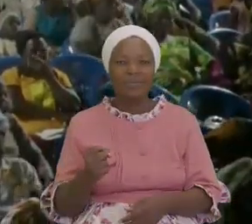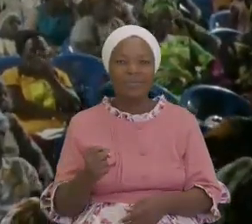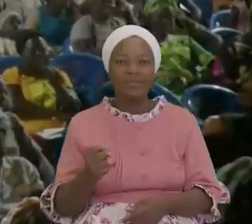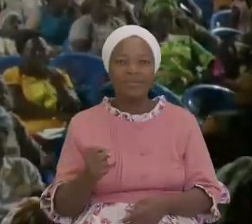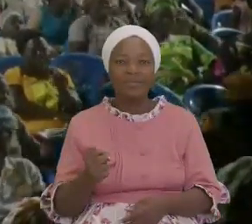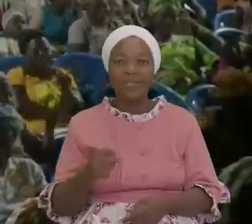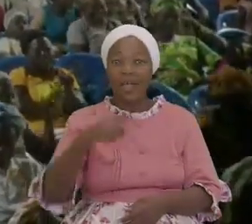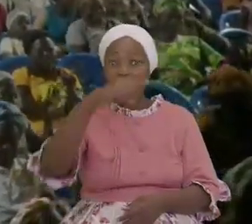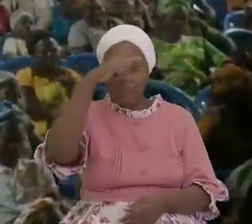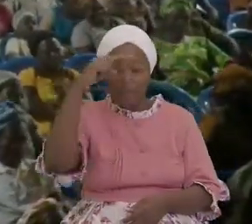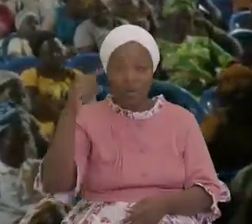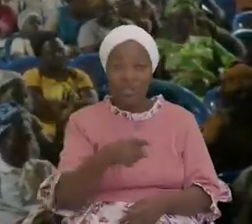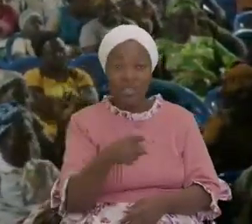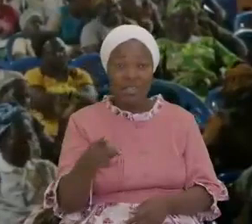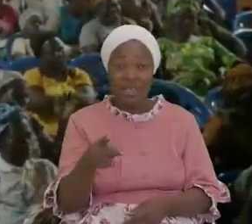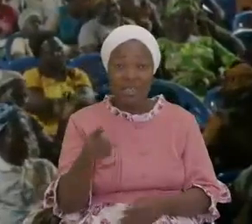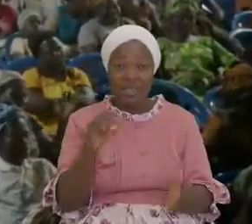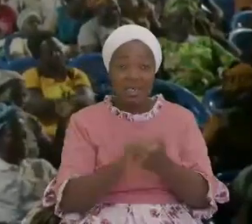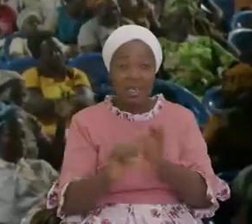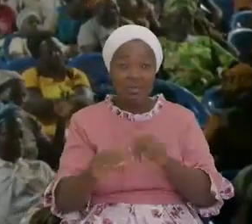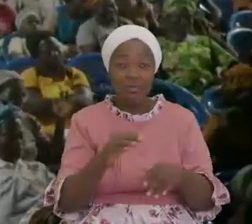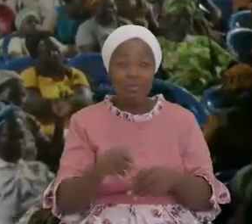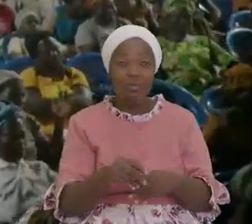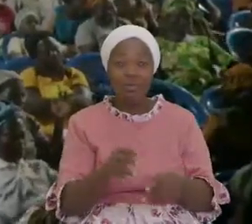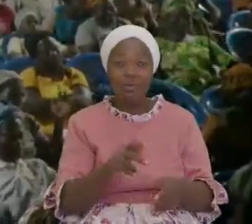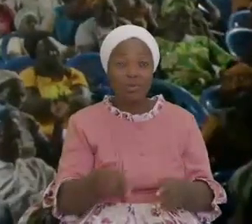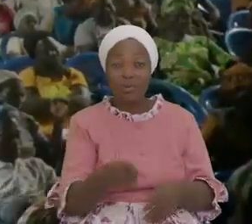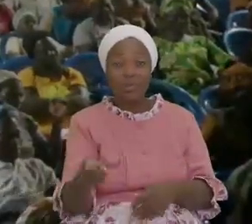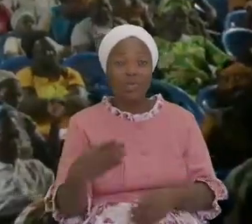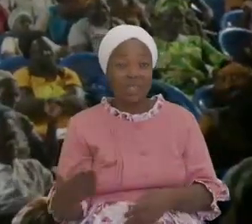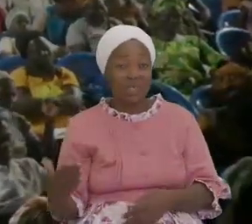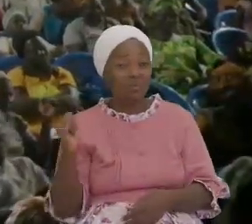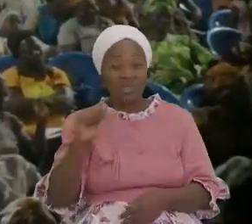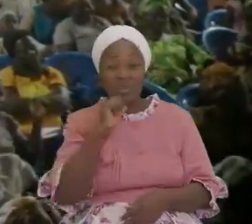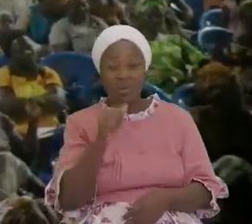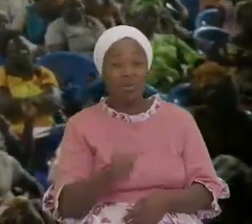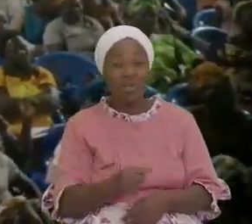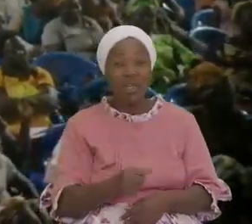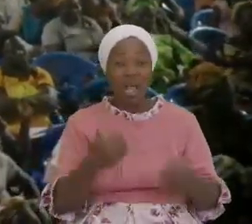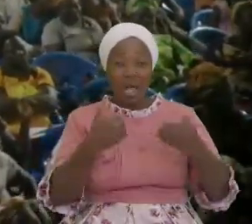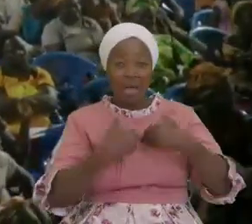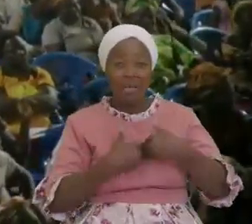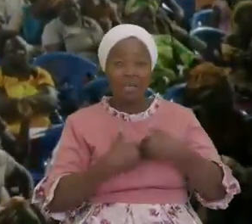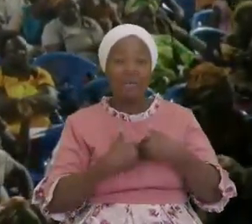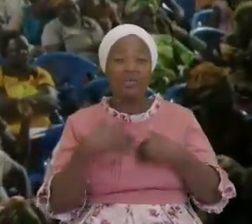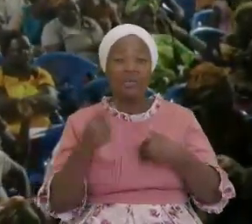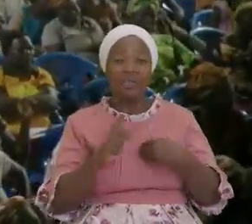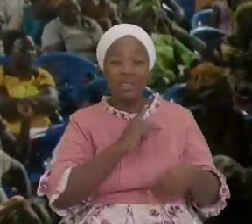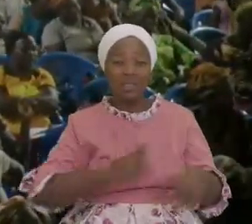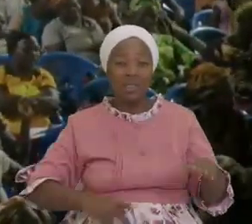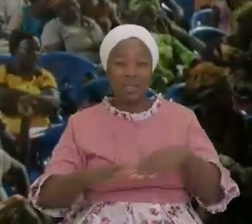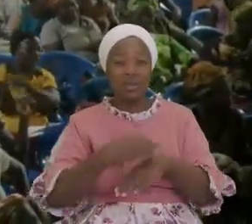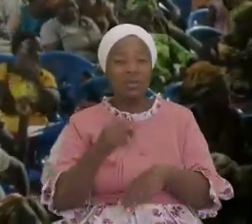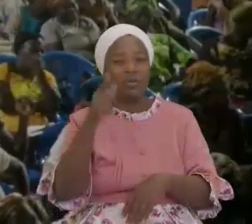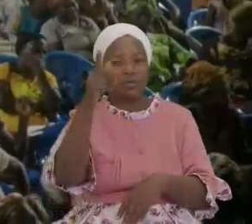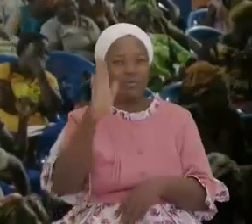Because they that do such things shall not inherit the kingdom of God.